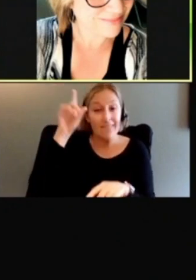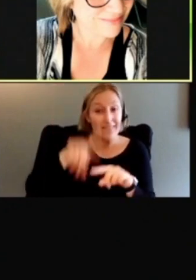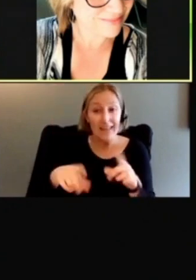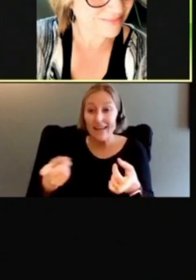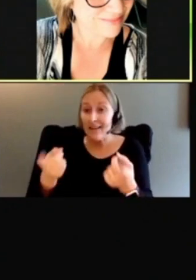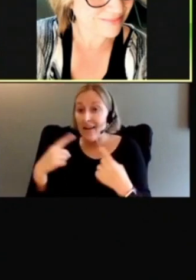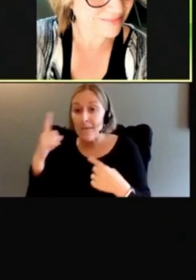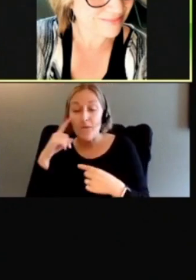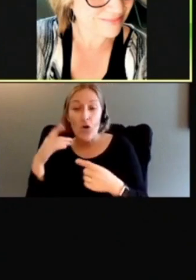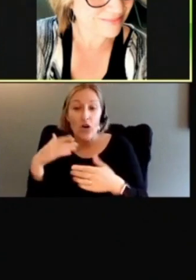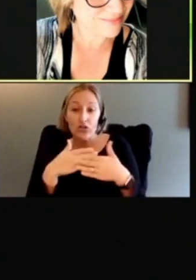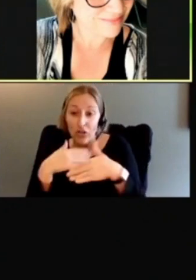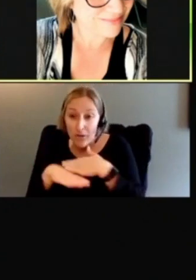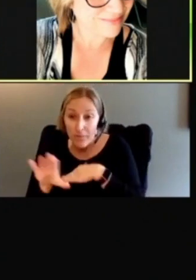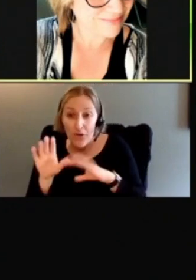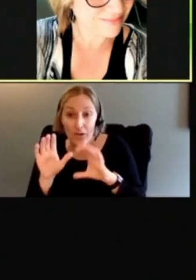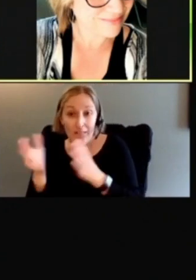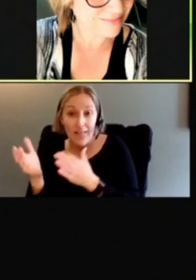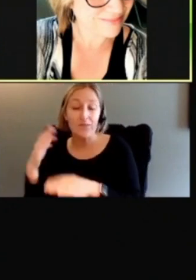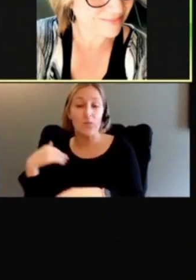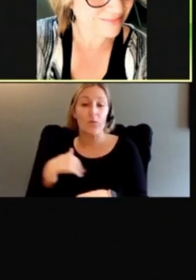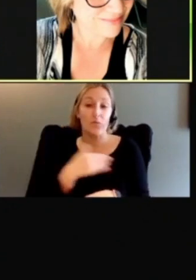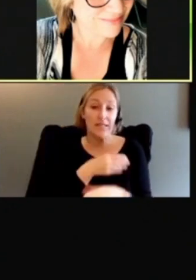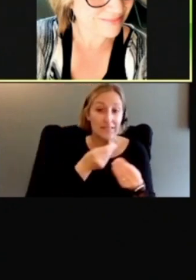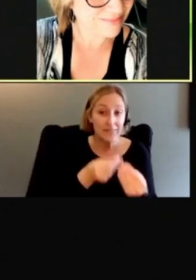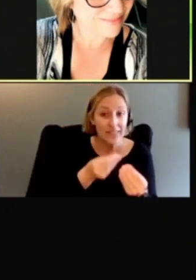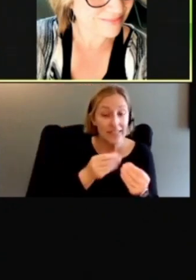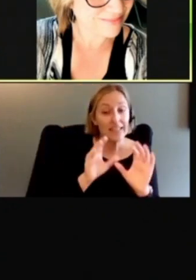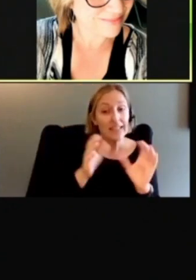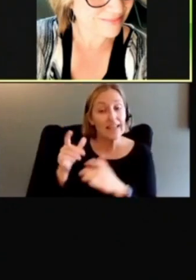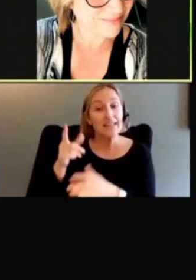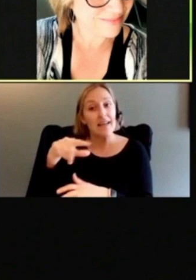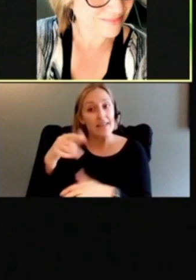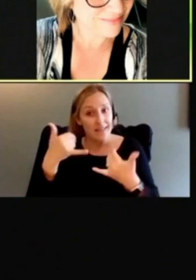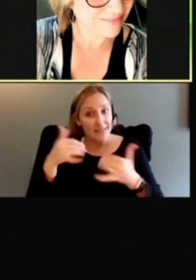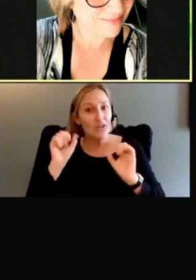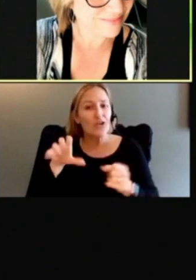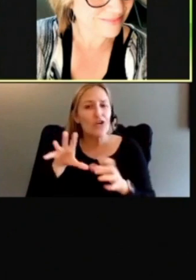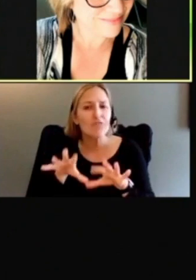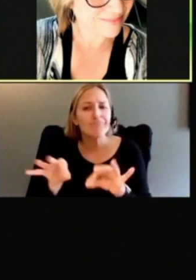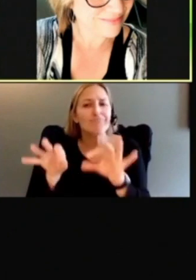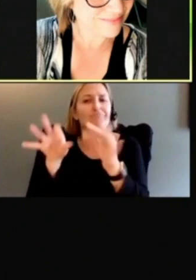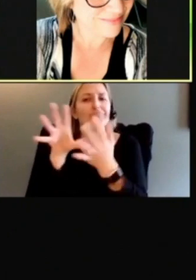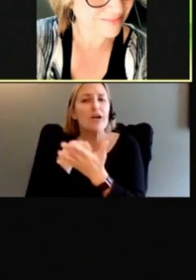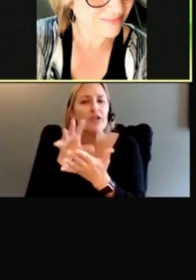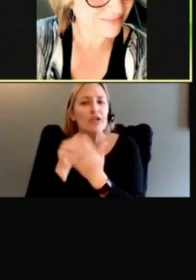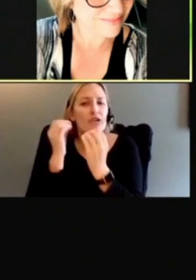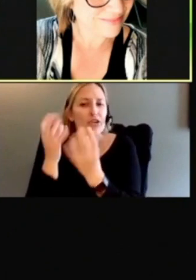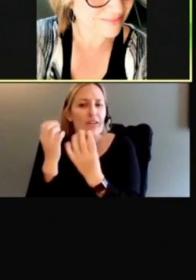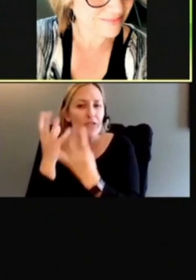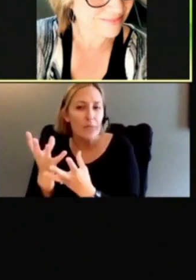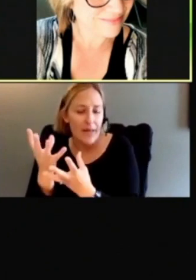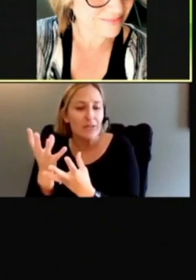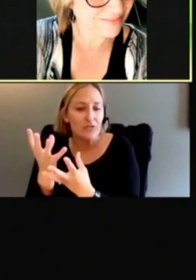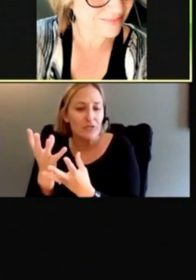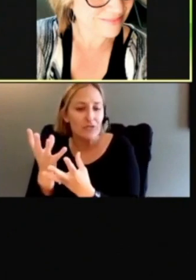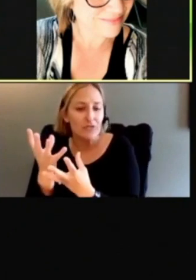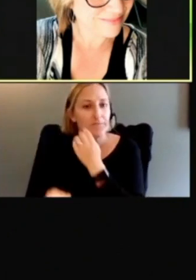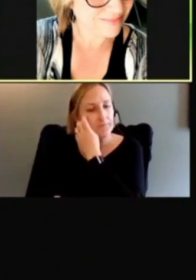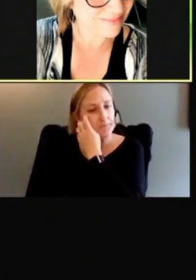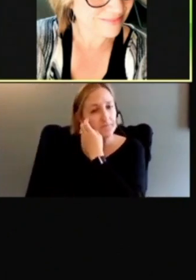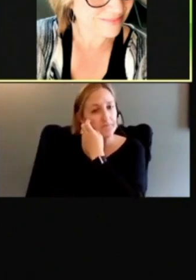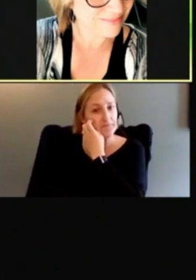or breastfeeding classes the opportunity to learn the same information as those attending in-person